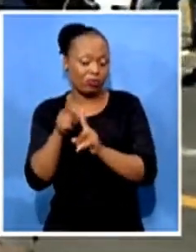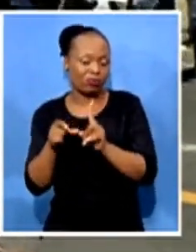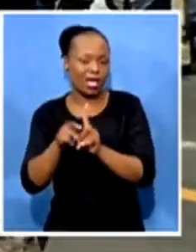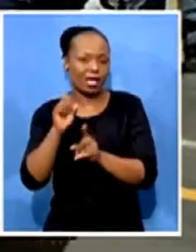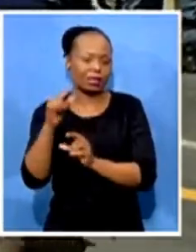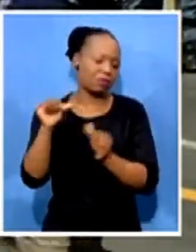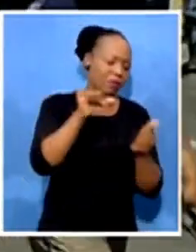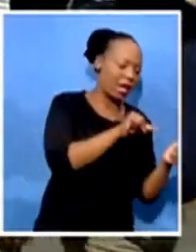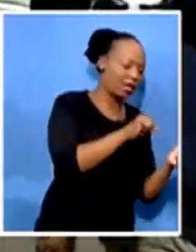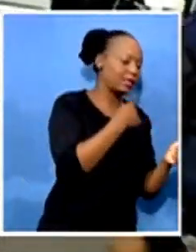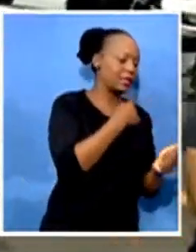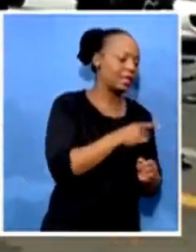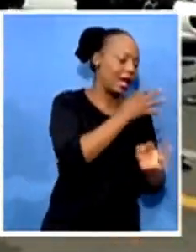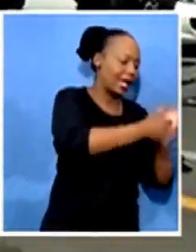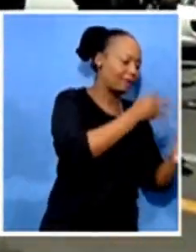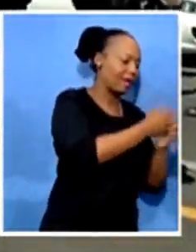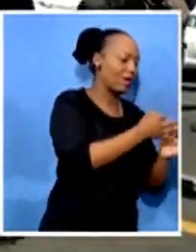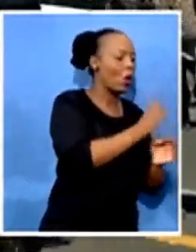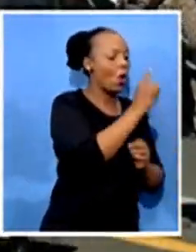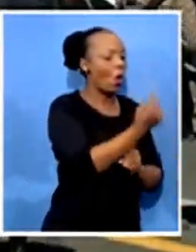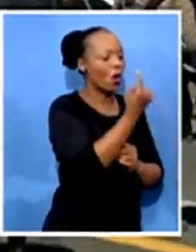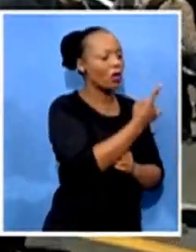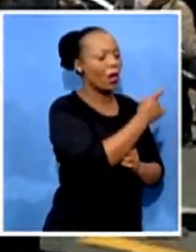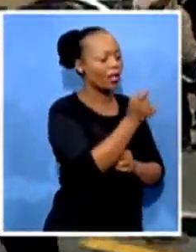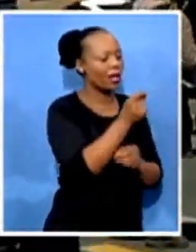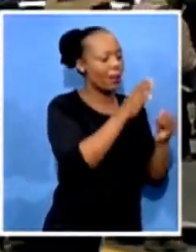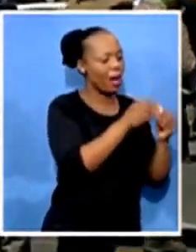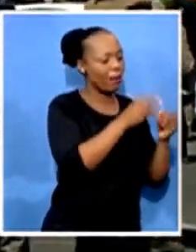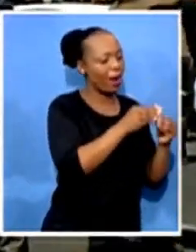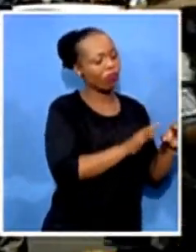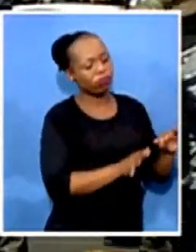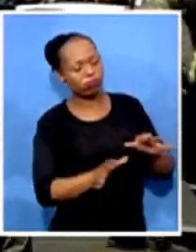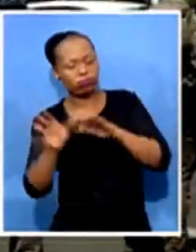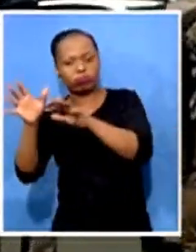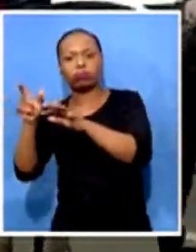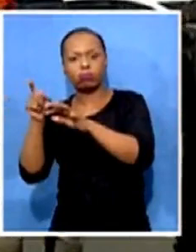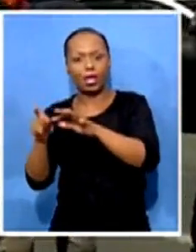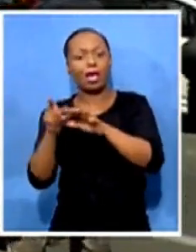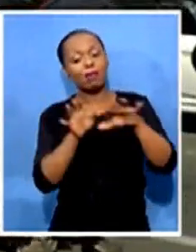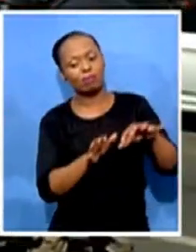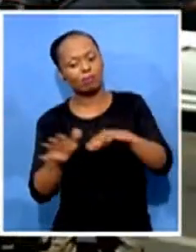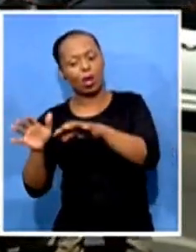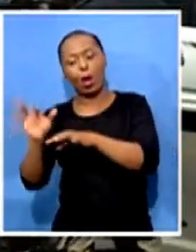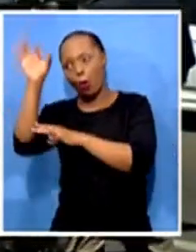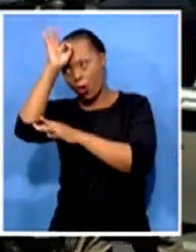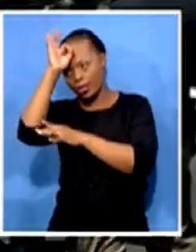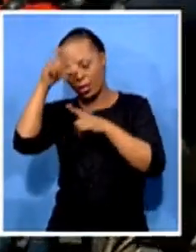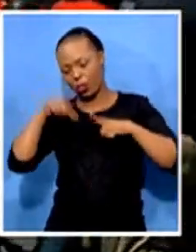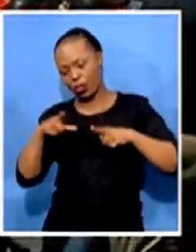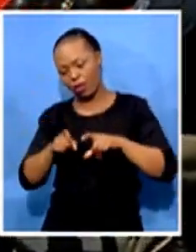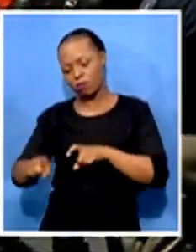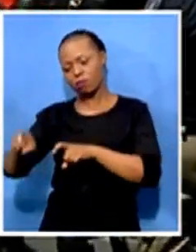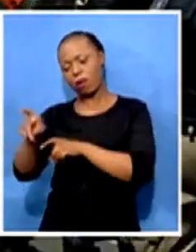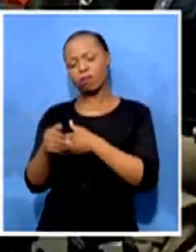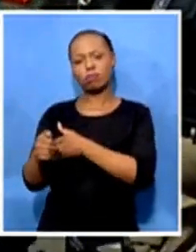and will be escorted by police. And of course, those discussions, if I can just step out of shot for a second, seem to be carrying on at the moment.